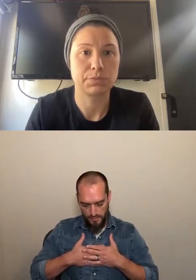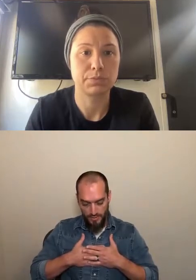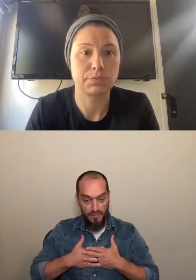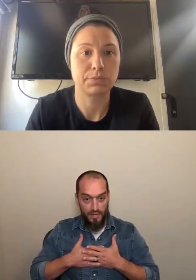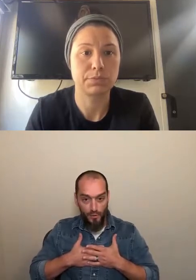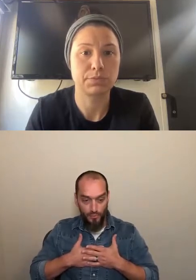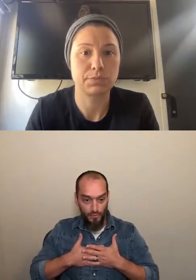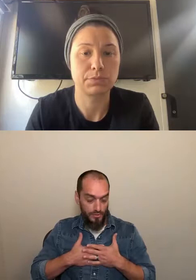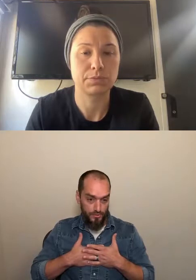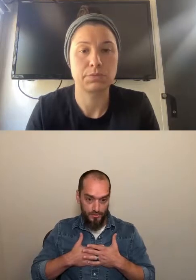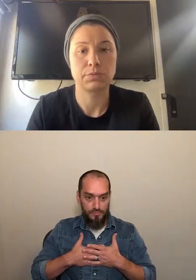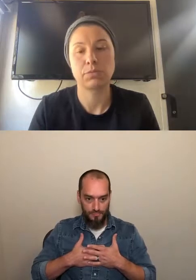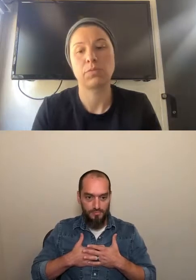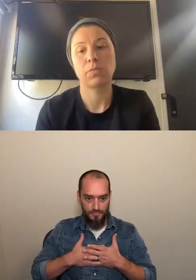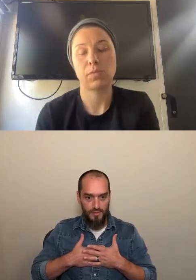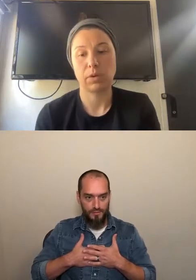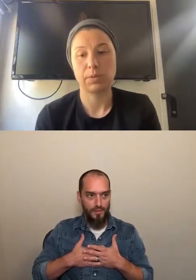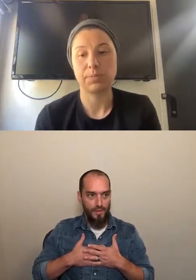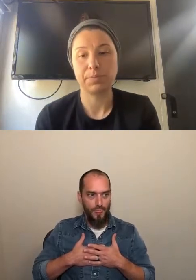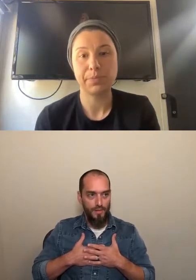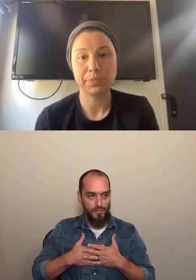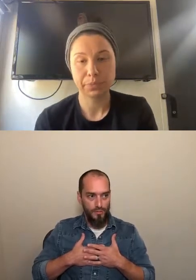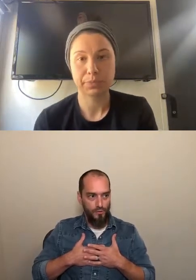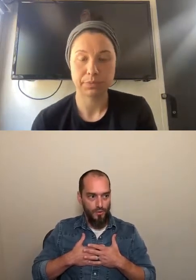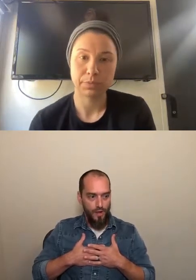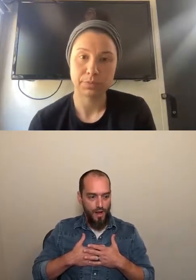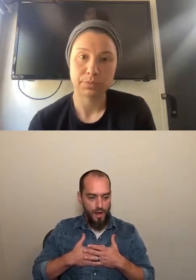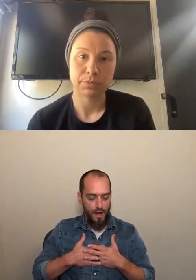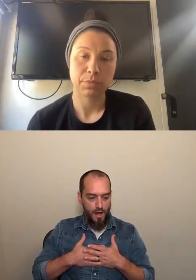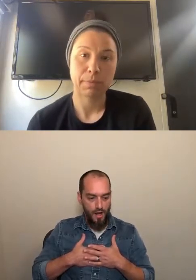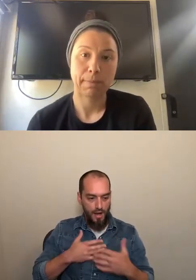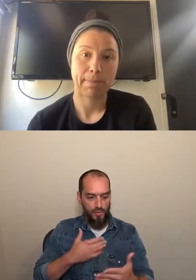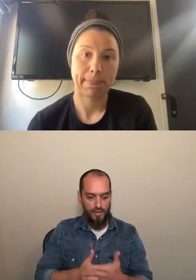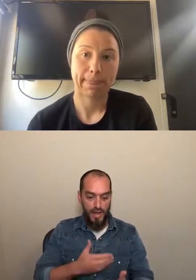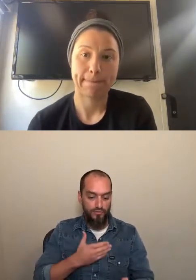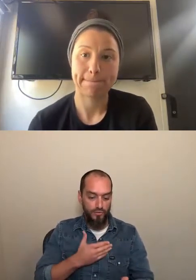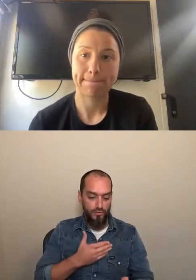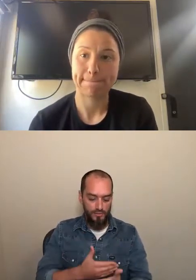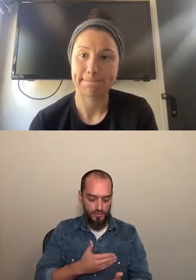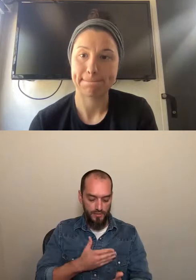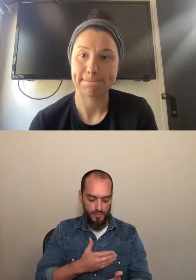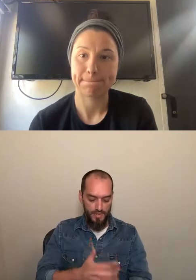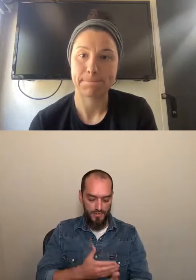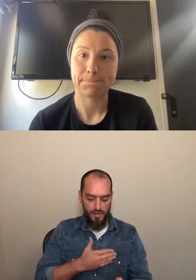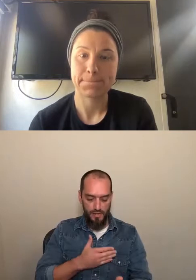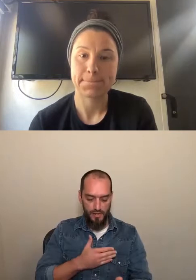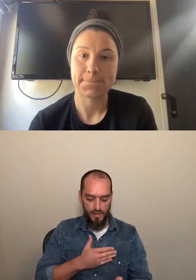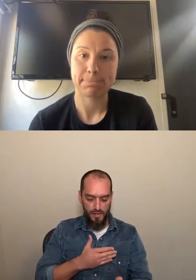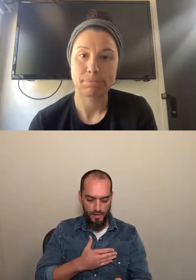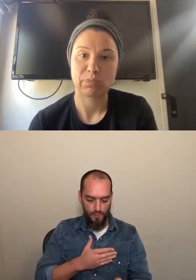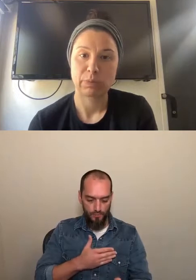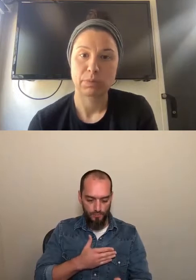And because I know what mold can do. So I went in after they cleared it the next day.